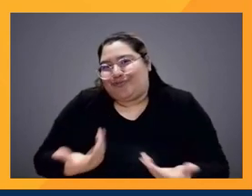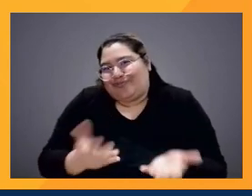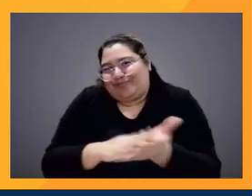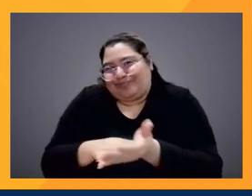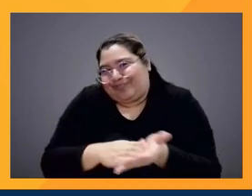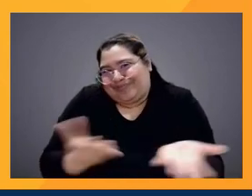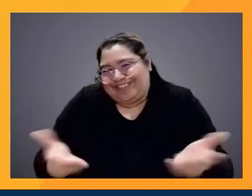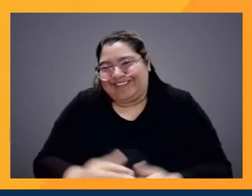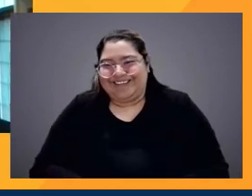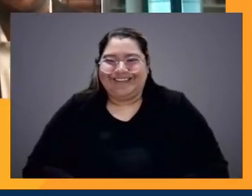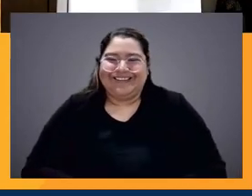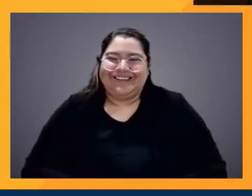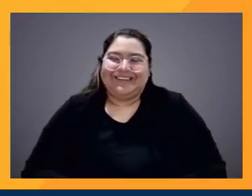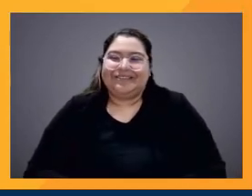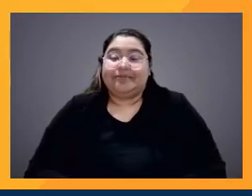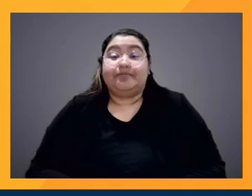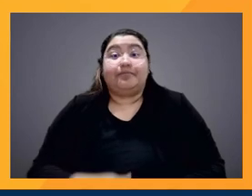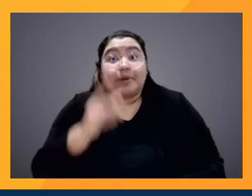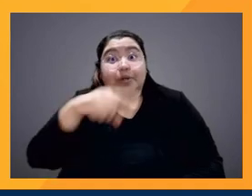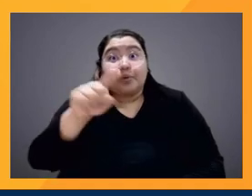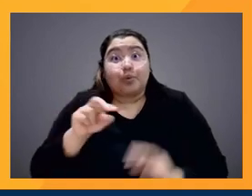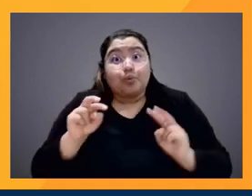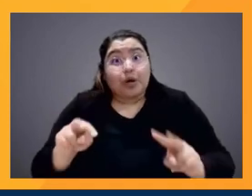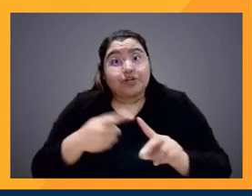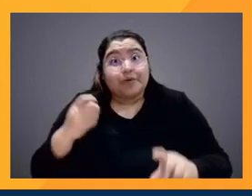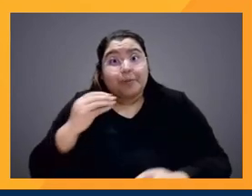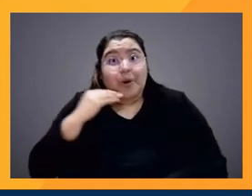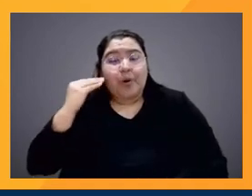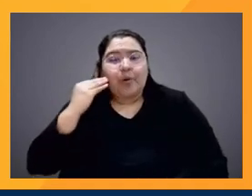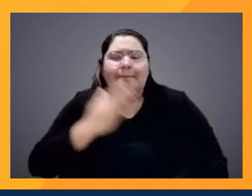woman who has limited retirement savings going to benefit